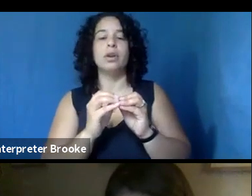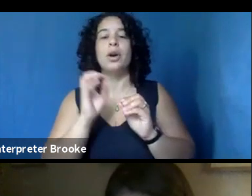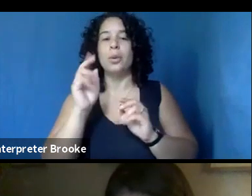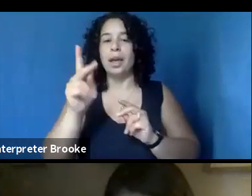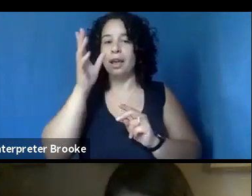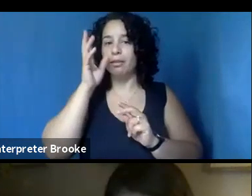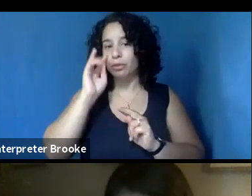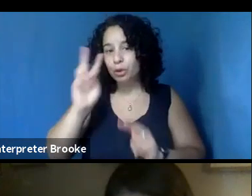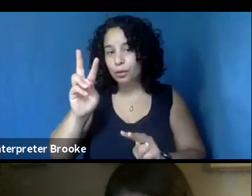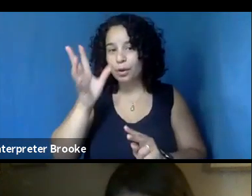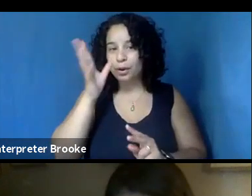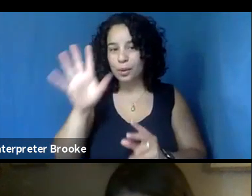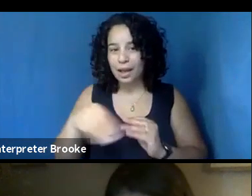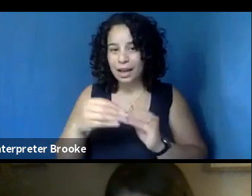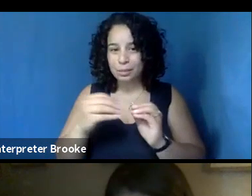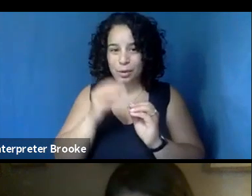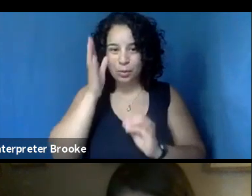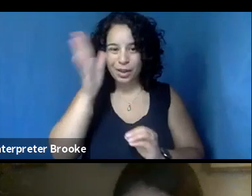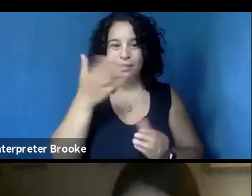and thank you.